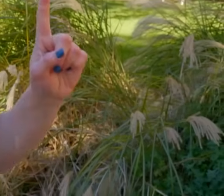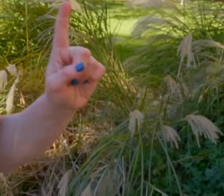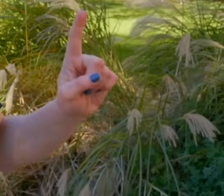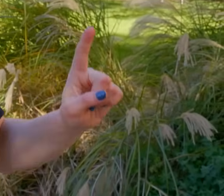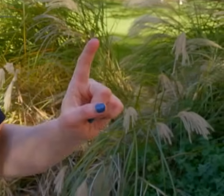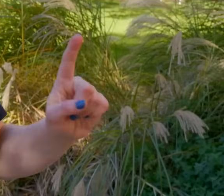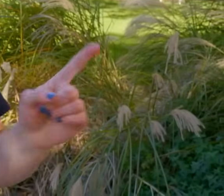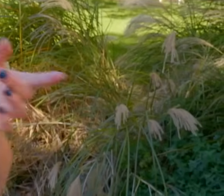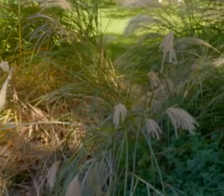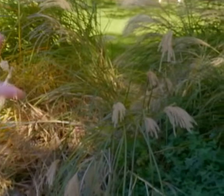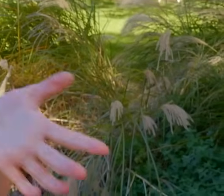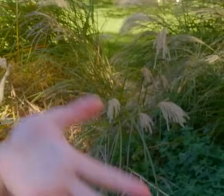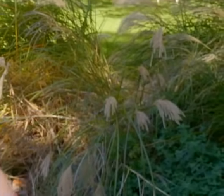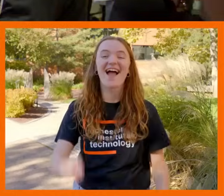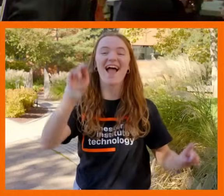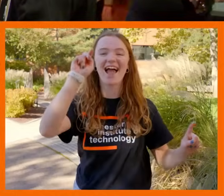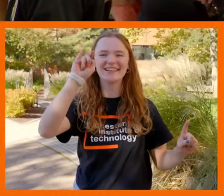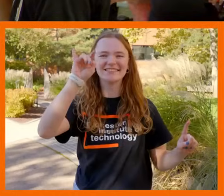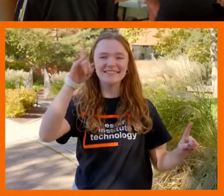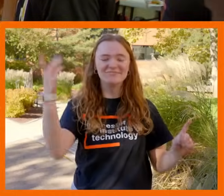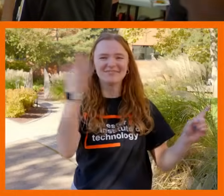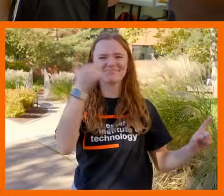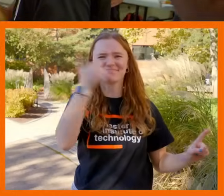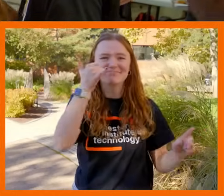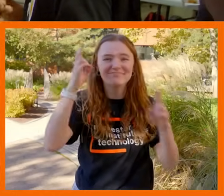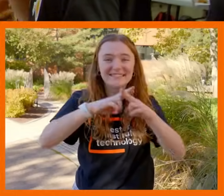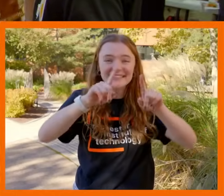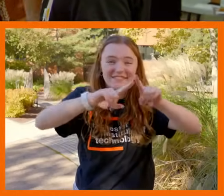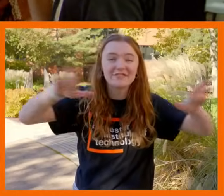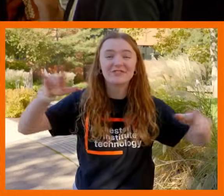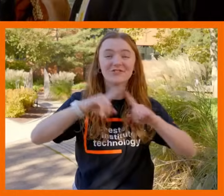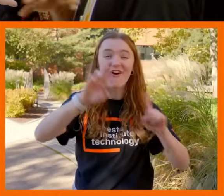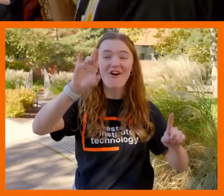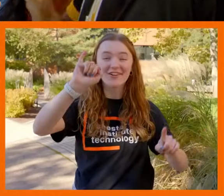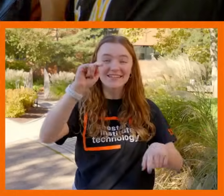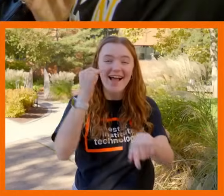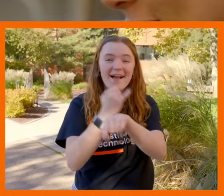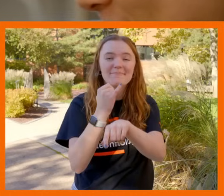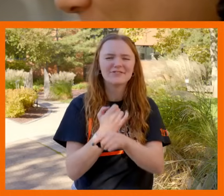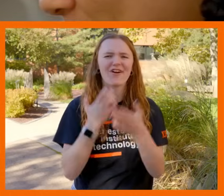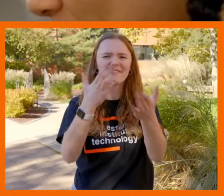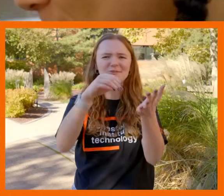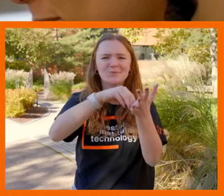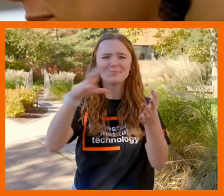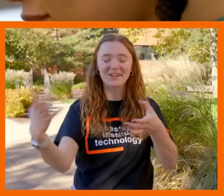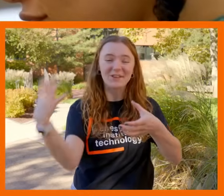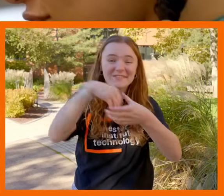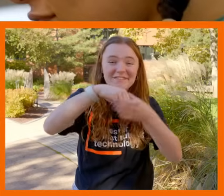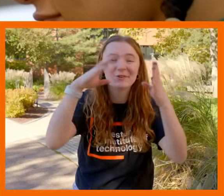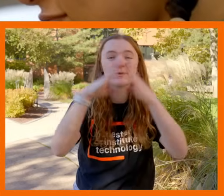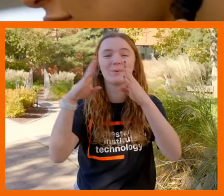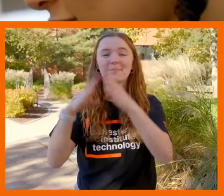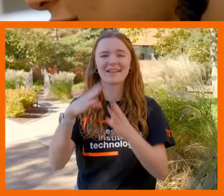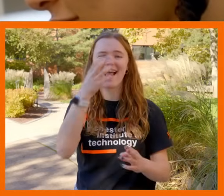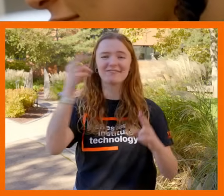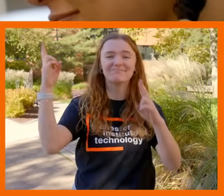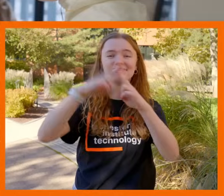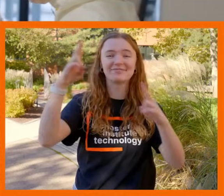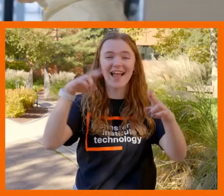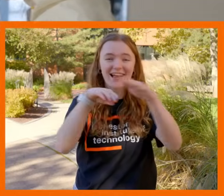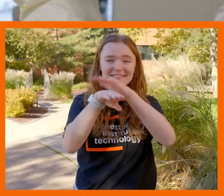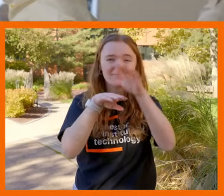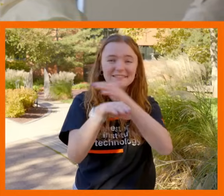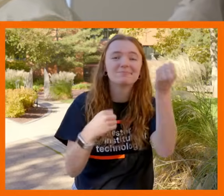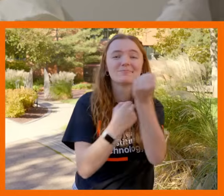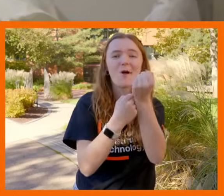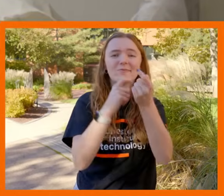for deaf and hard of hearing students. NTID brings rich diversity to the RIT campus, offering students an inclusive community